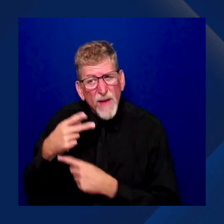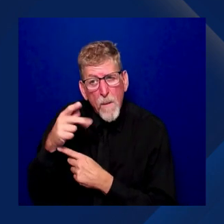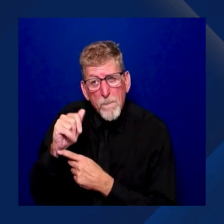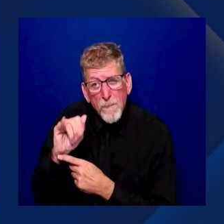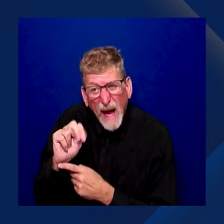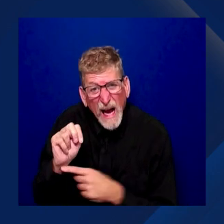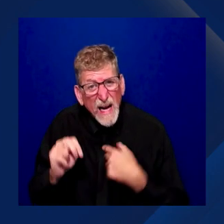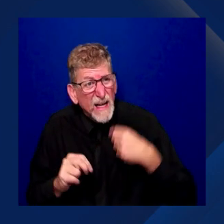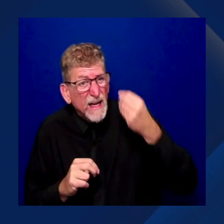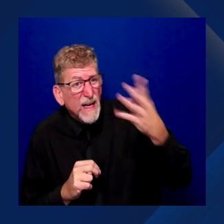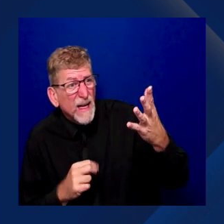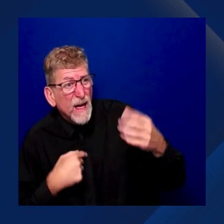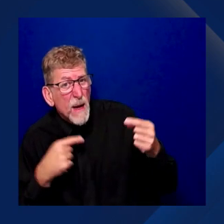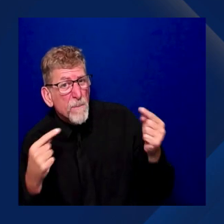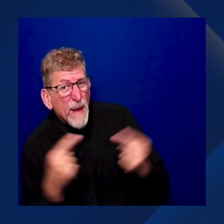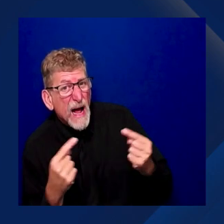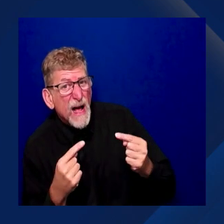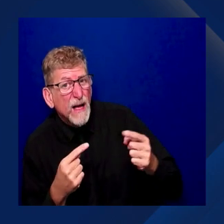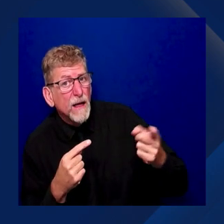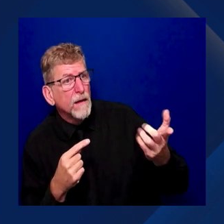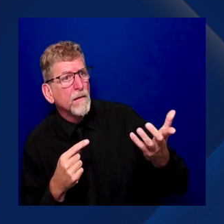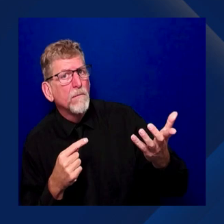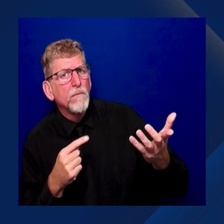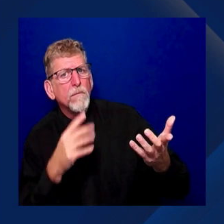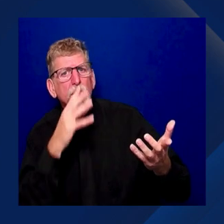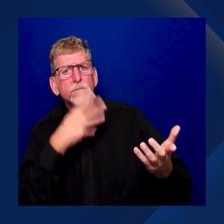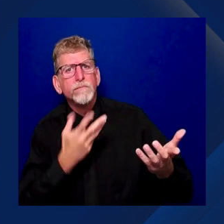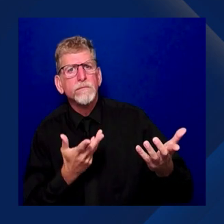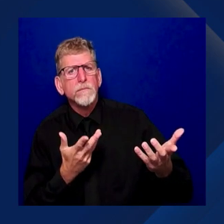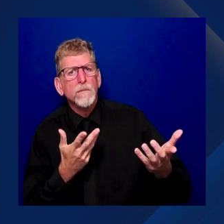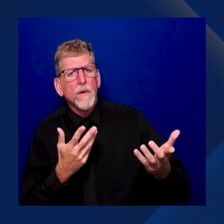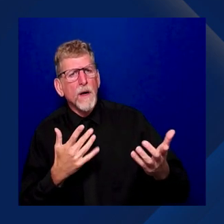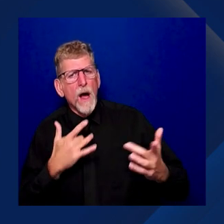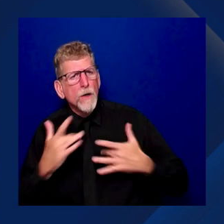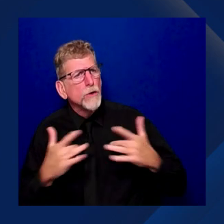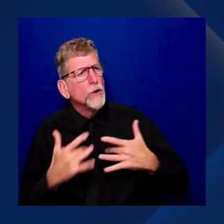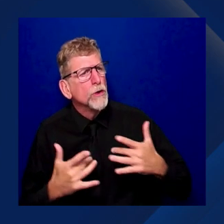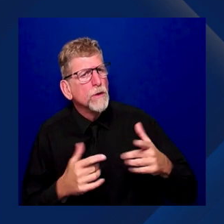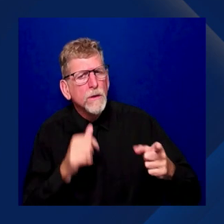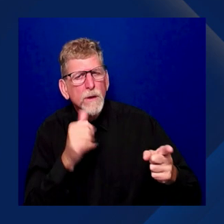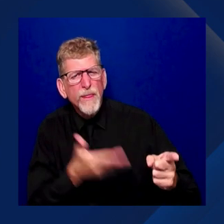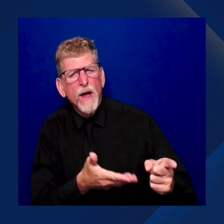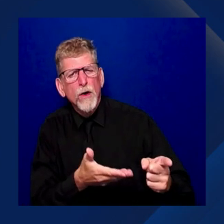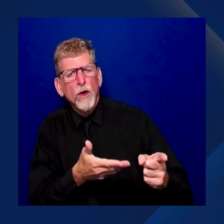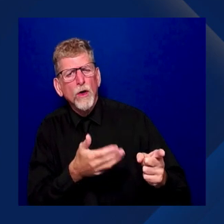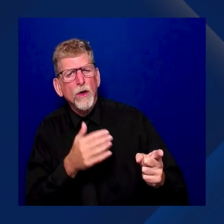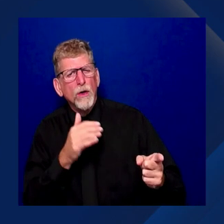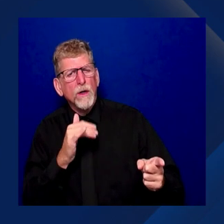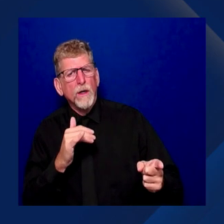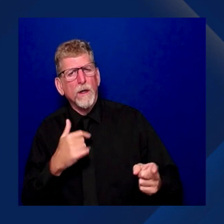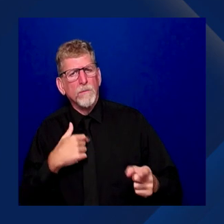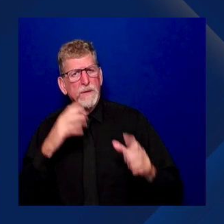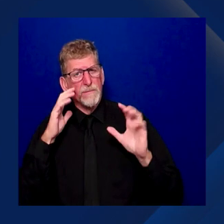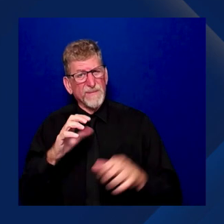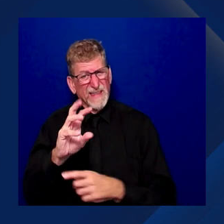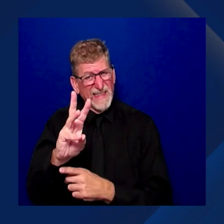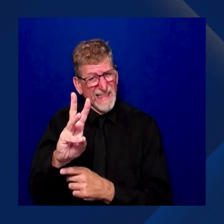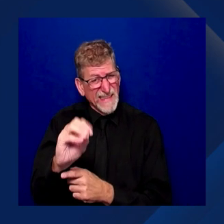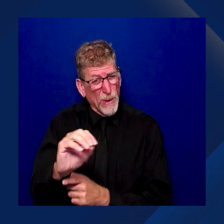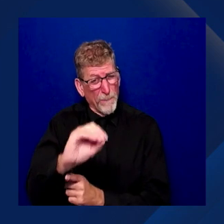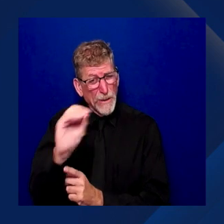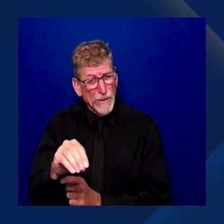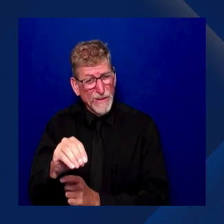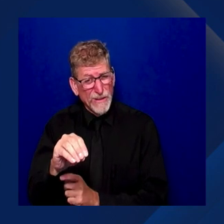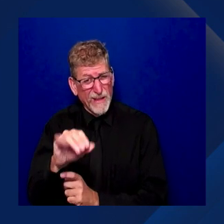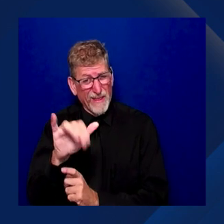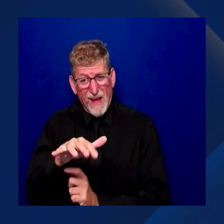so unfortunate. What's really shocking is that 60% of these 60% of this number, you know, can be